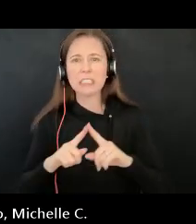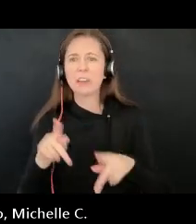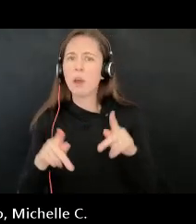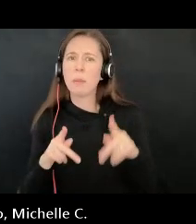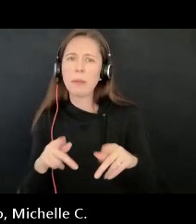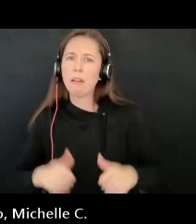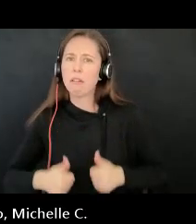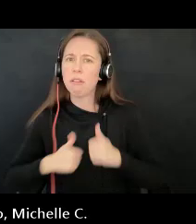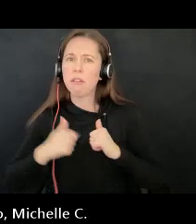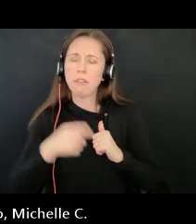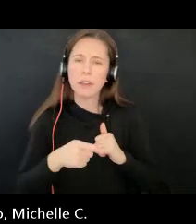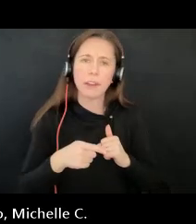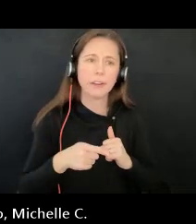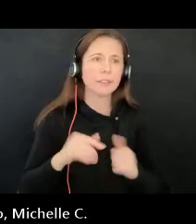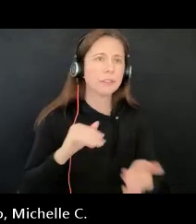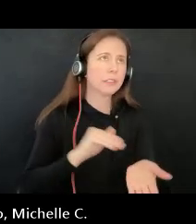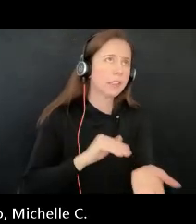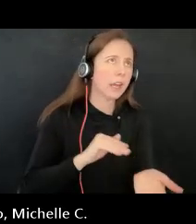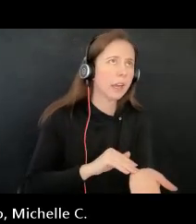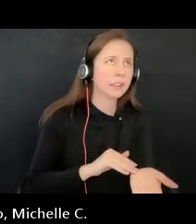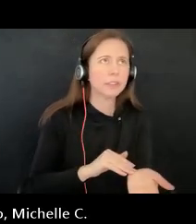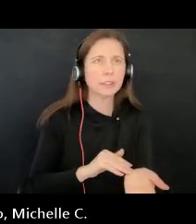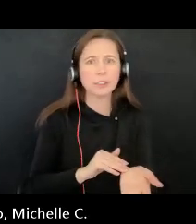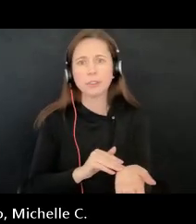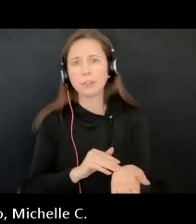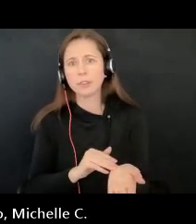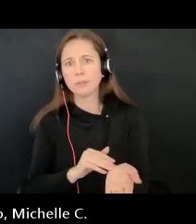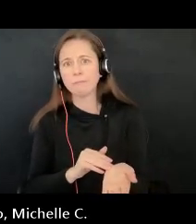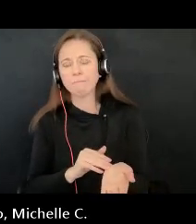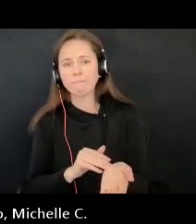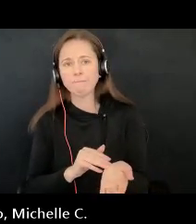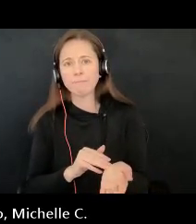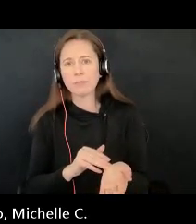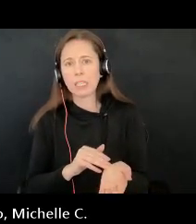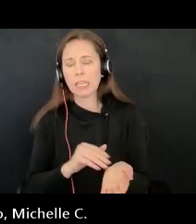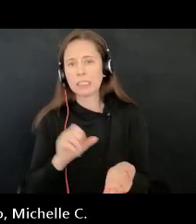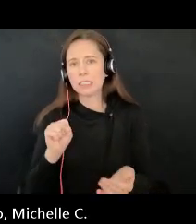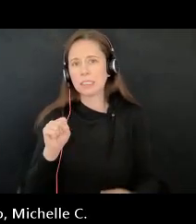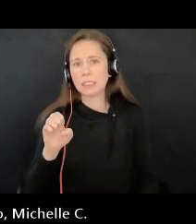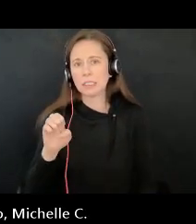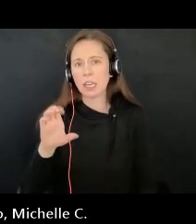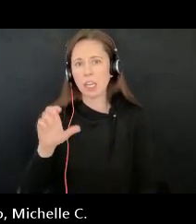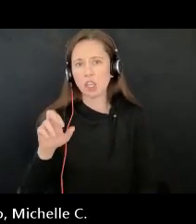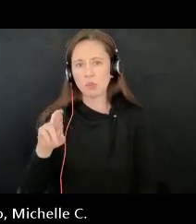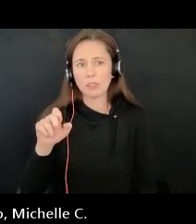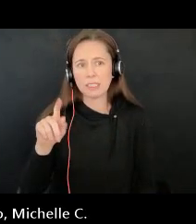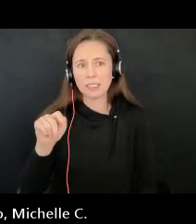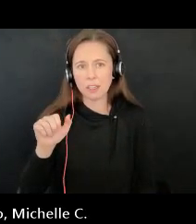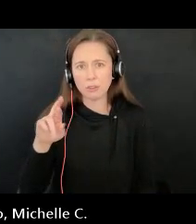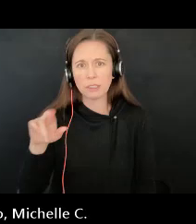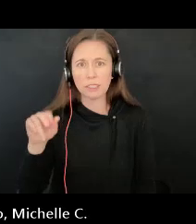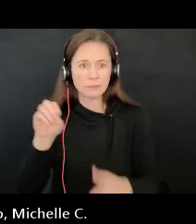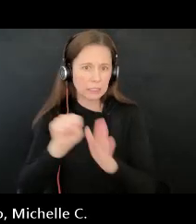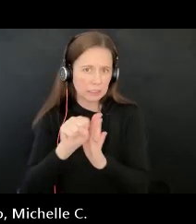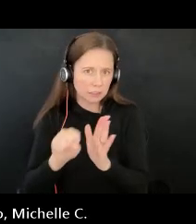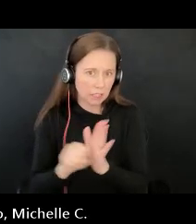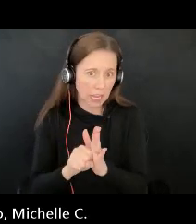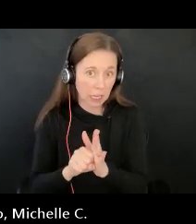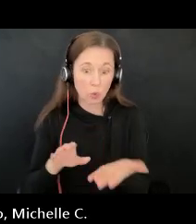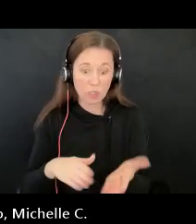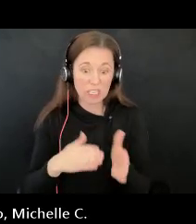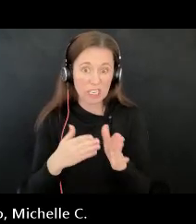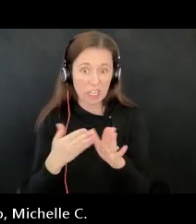Secretary of State, I want to say during the early 1800s, around 1801. And he died in a cannon accident,